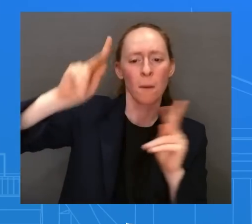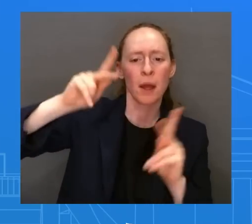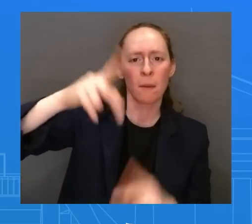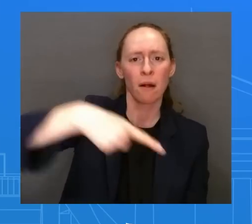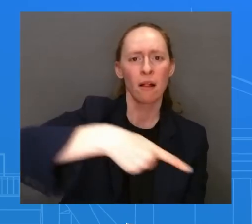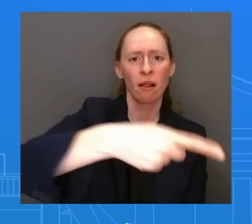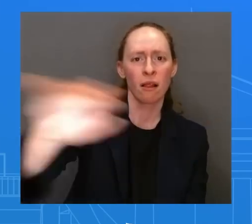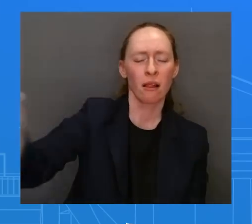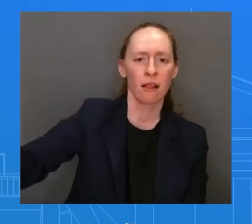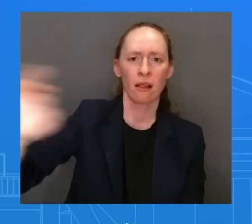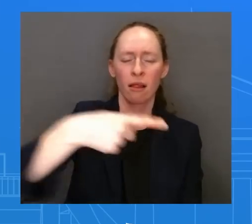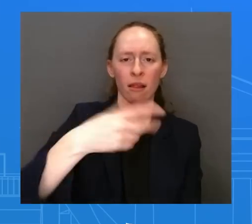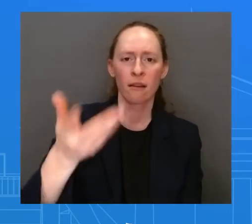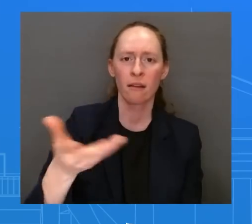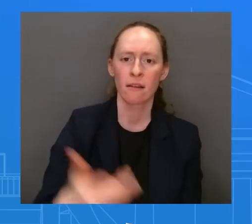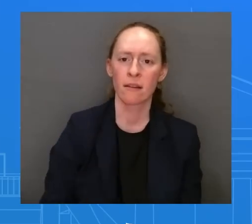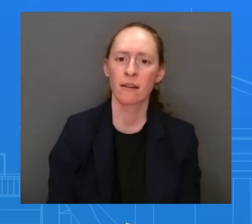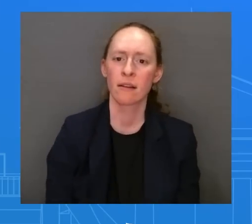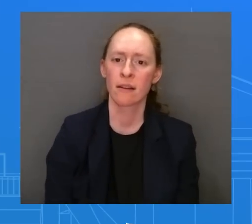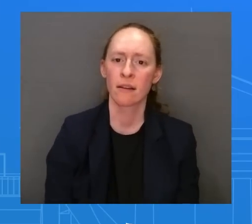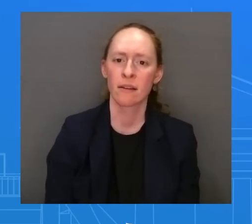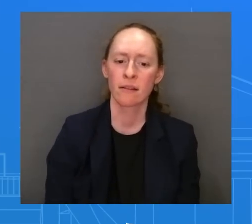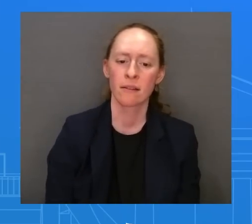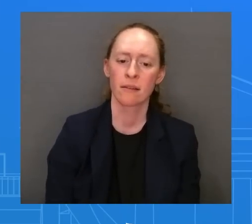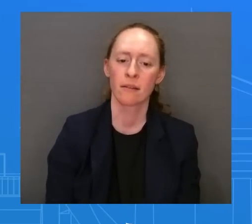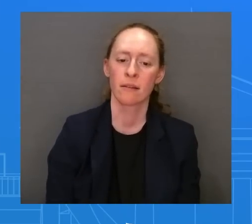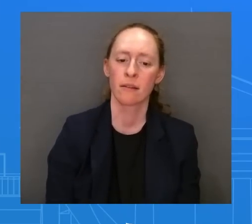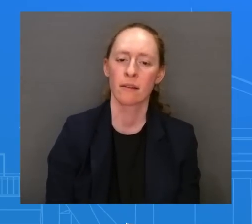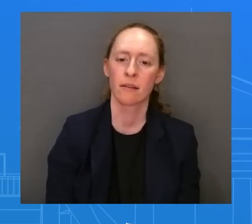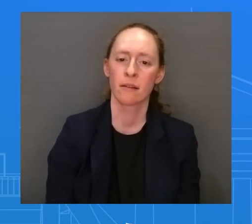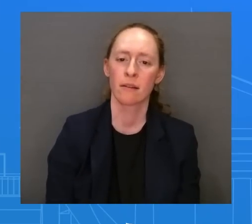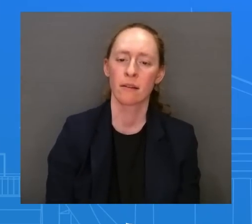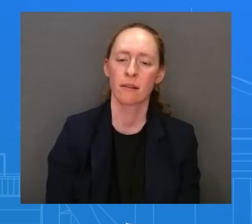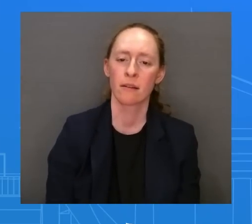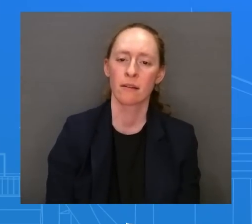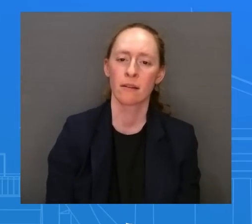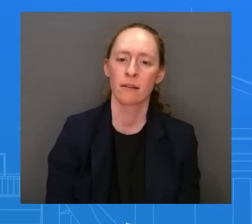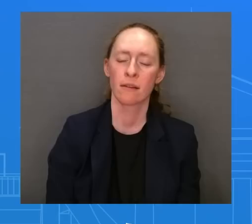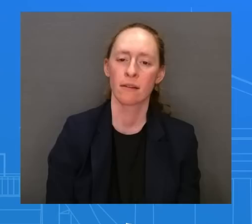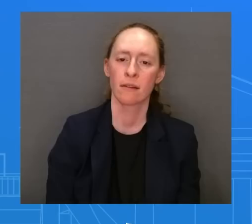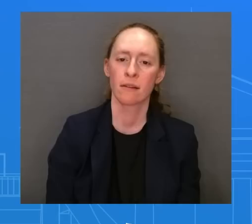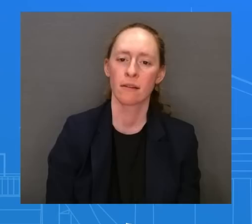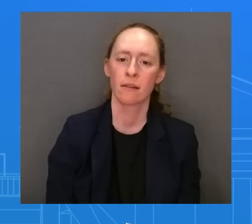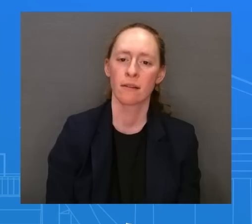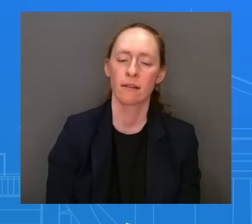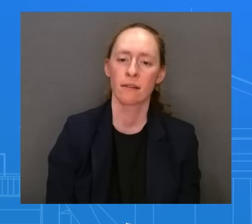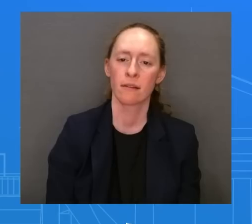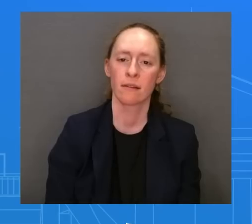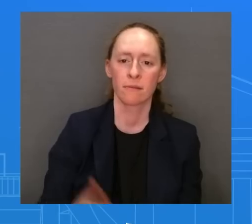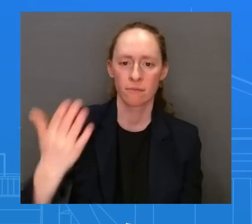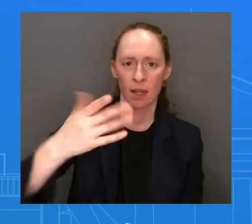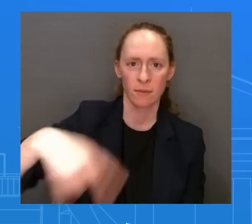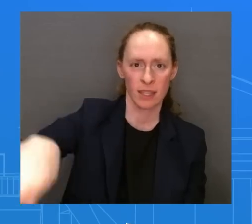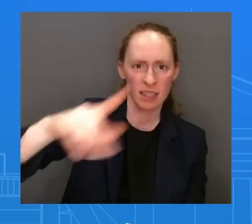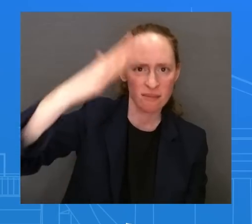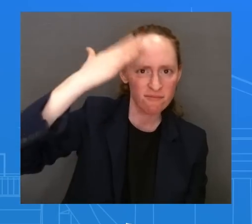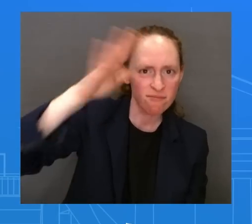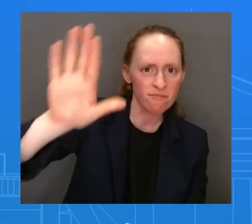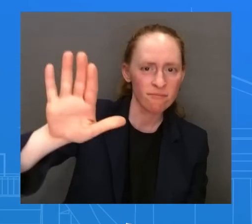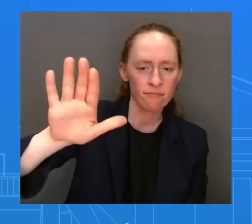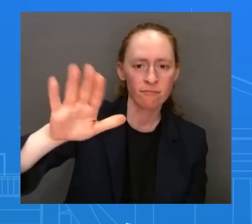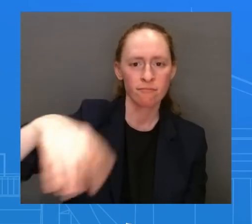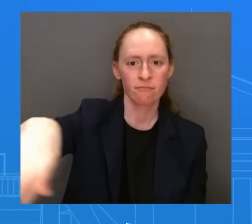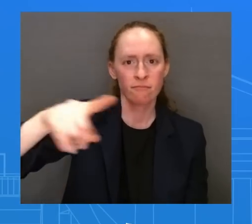or failed but lost some confidence in the United States ability to deal with such